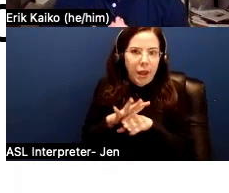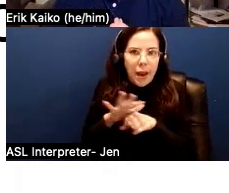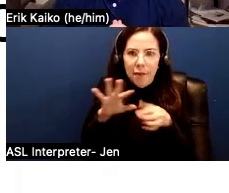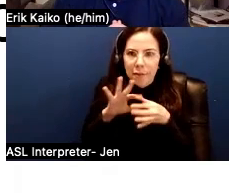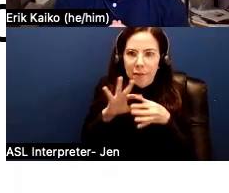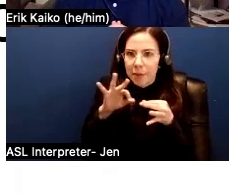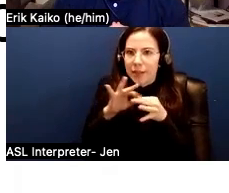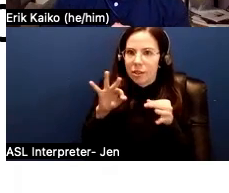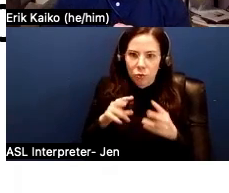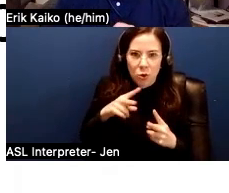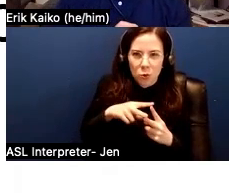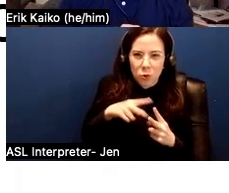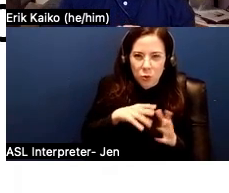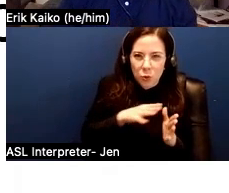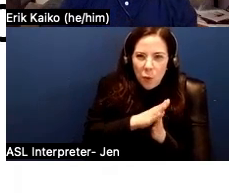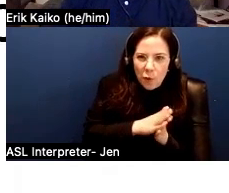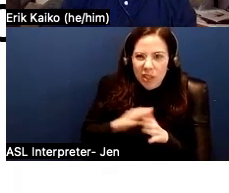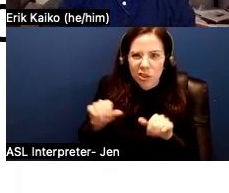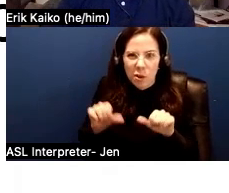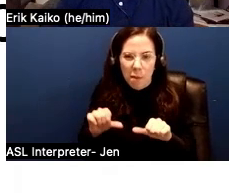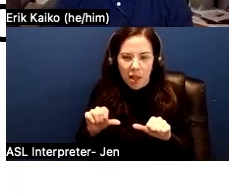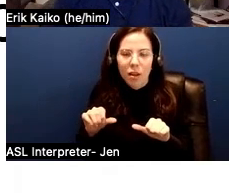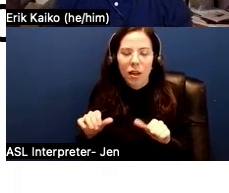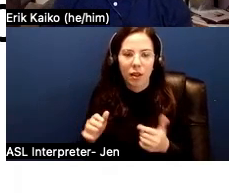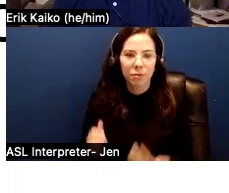first two, motivation and ability.